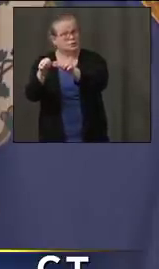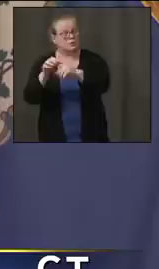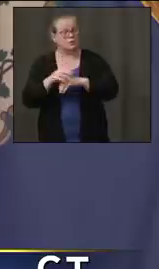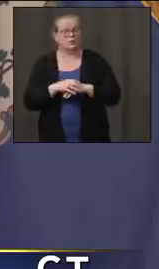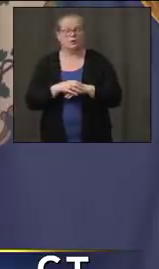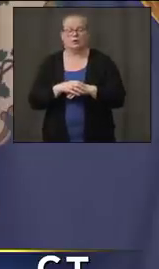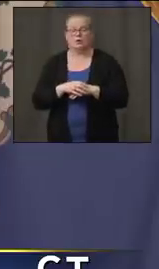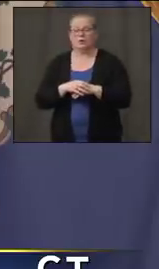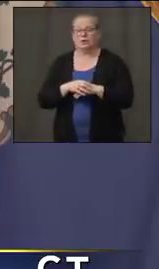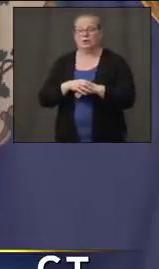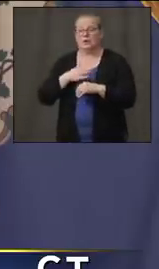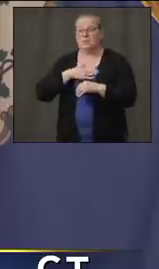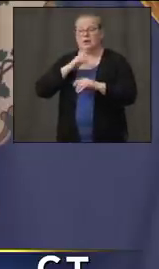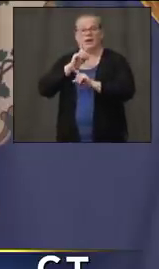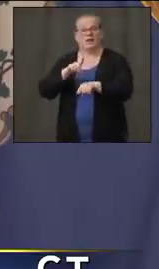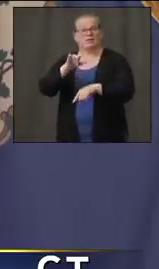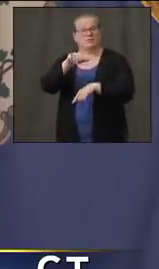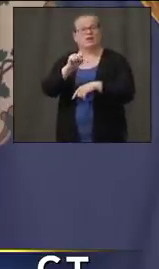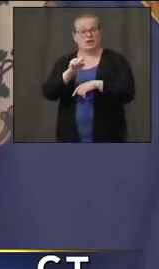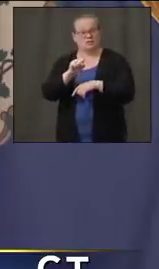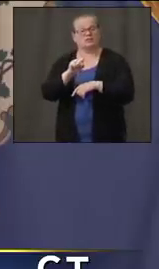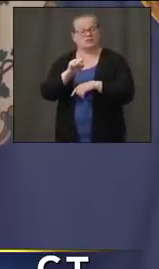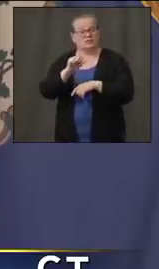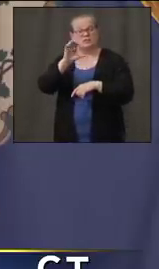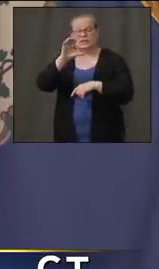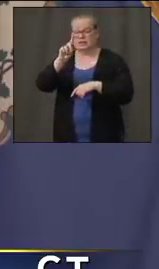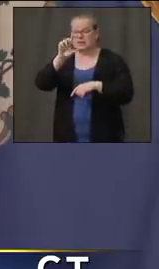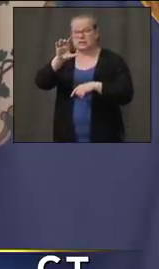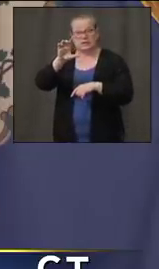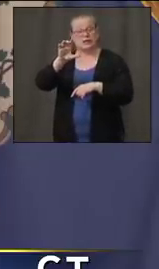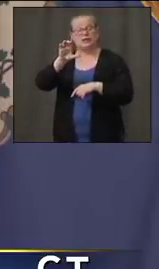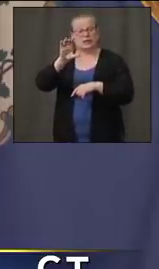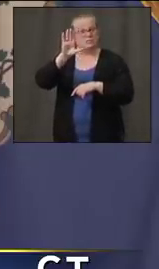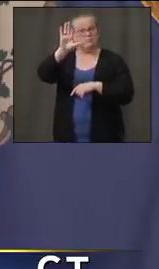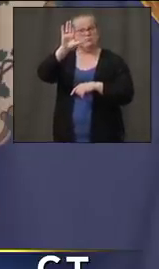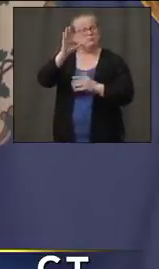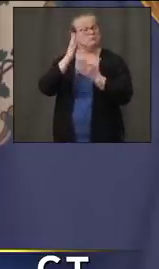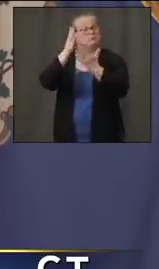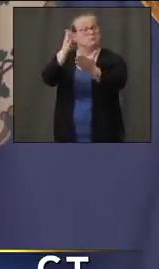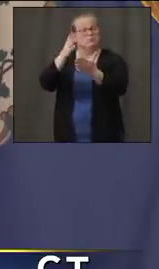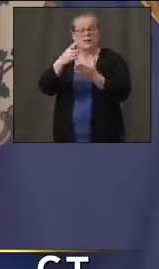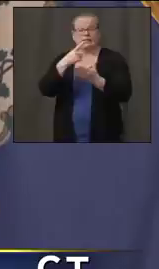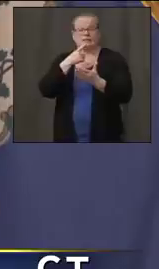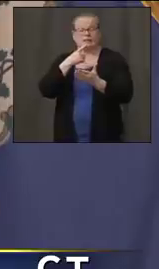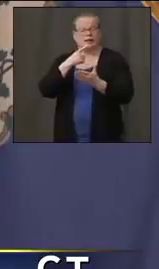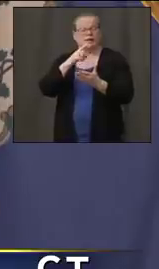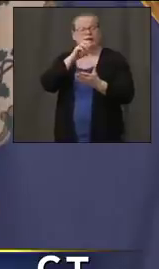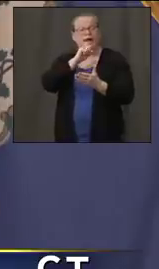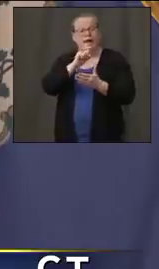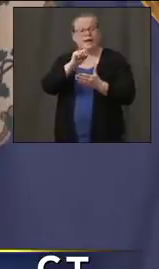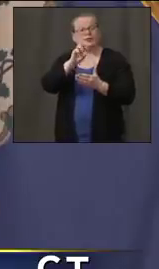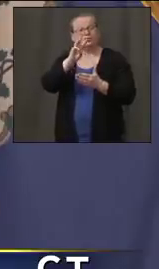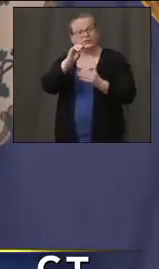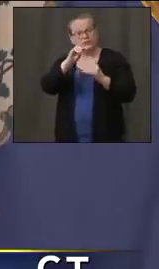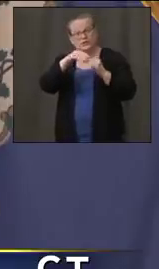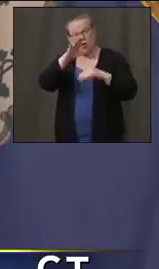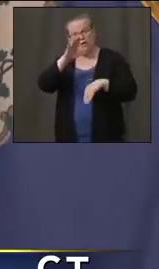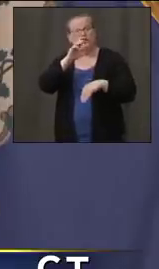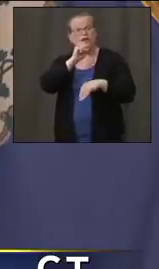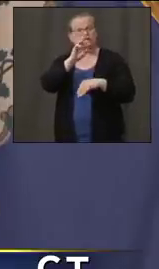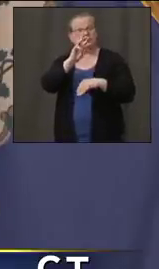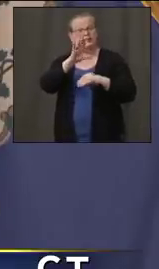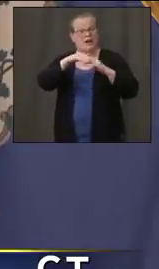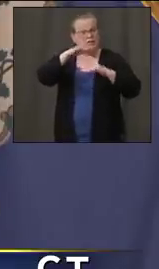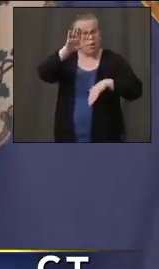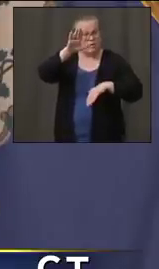vulnerable population over 65 comorbidities, they should not be going back to work for the near term. And given that